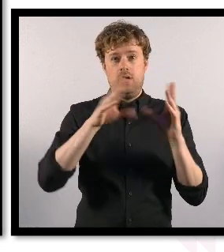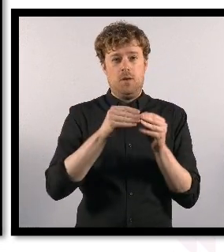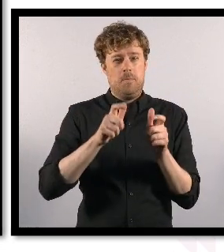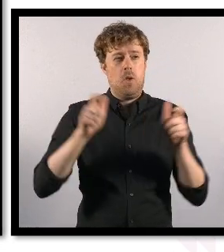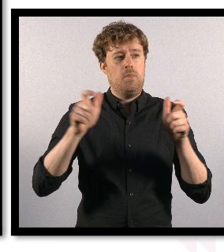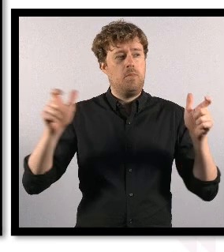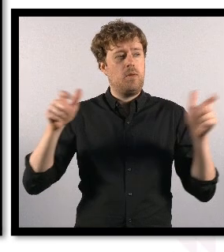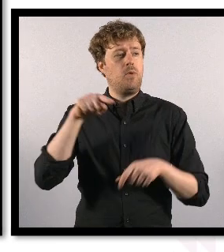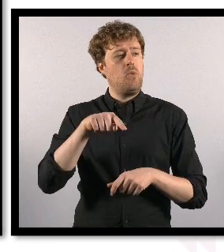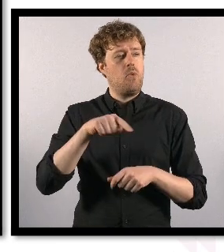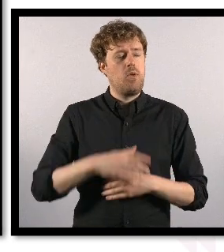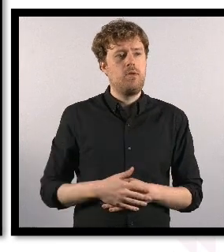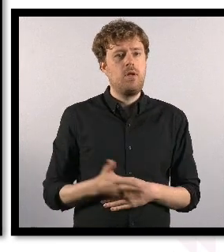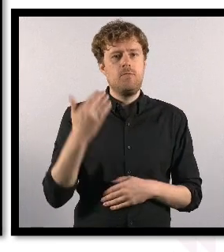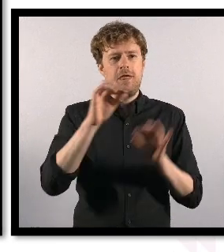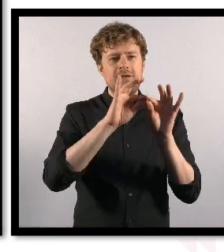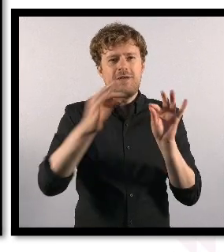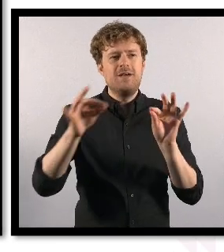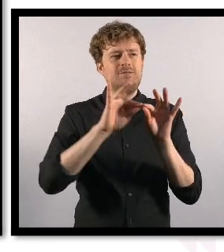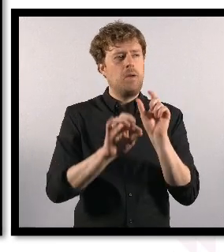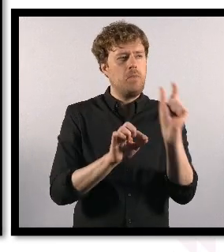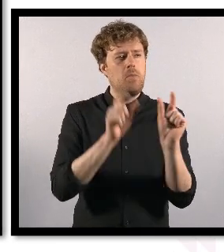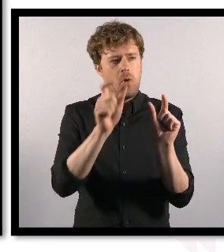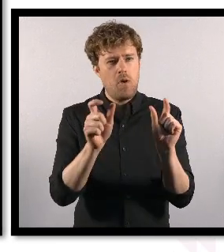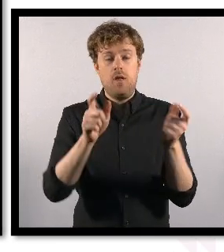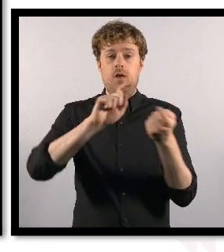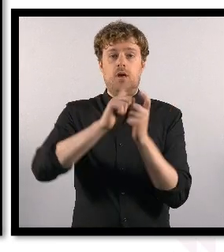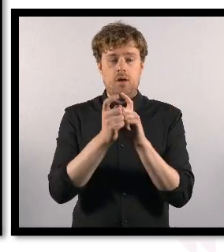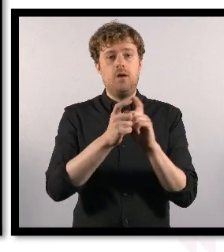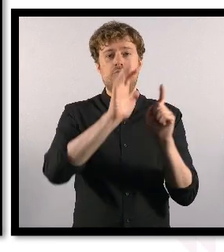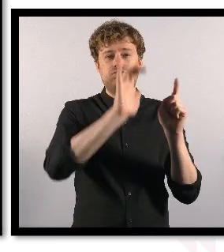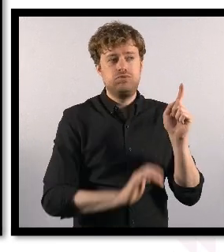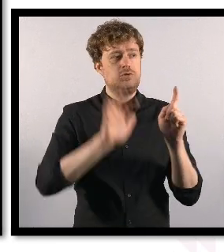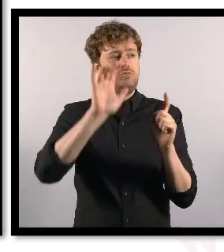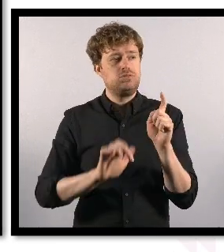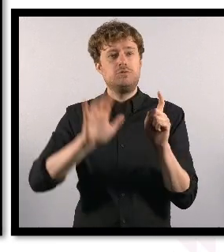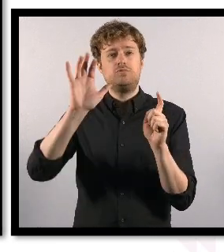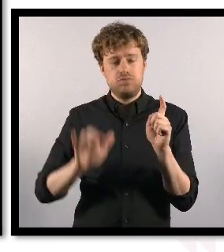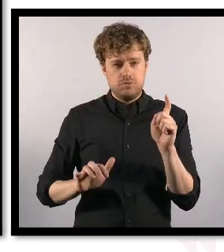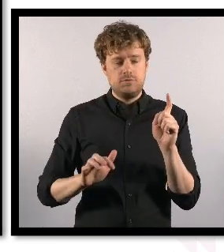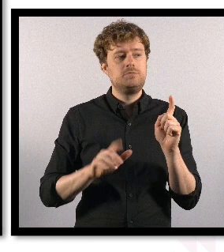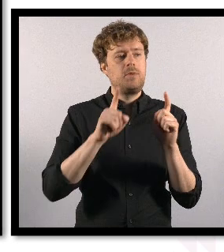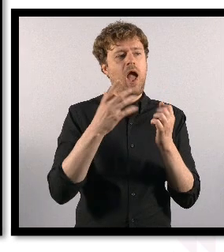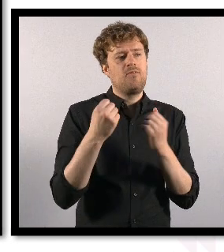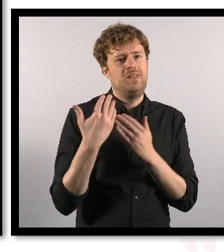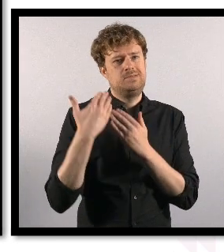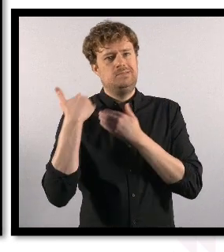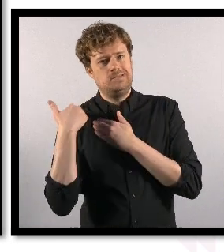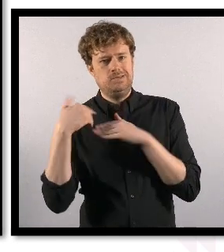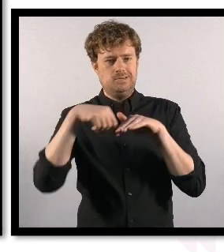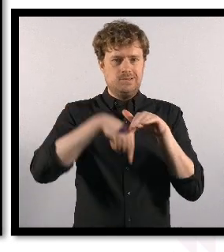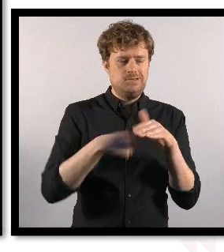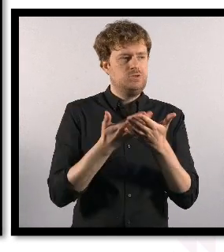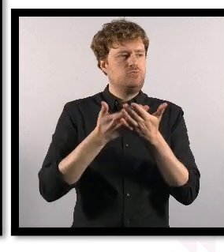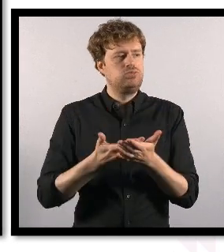data in one big monolith wasn't sustainable, and it wasn't